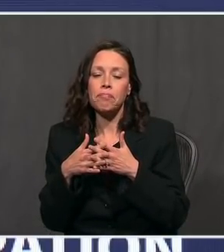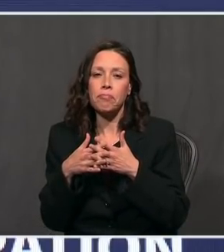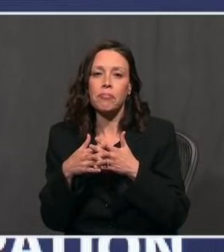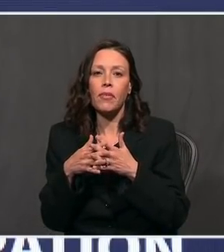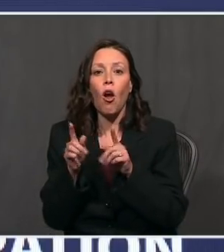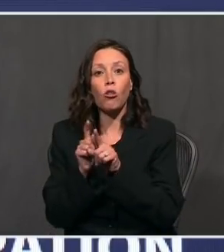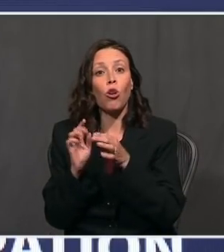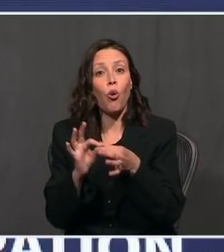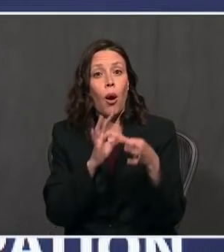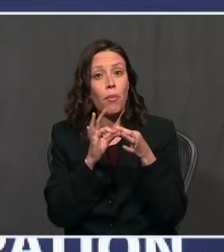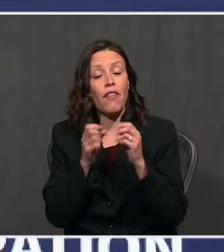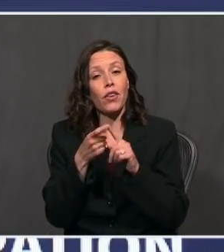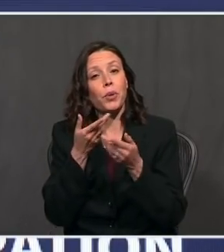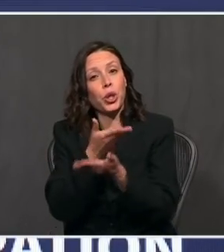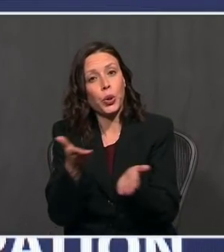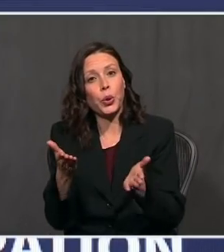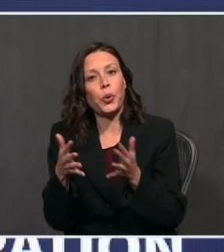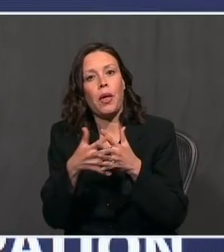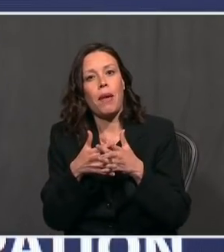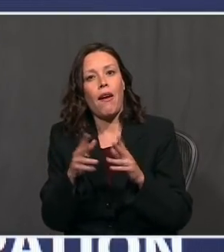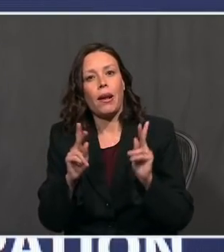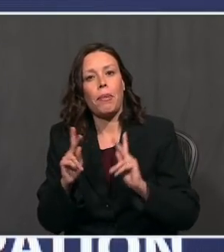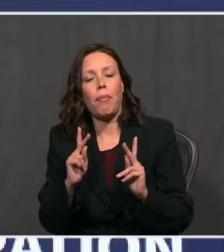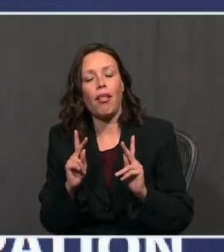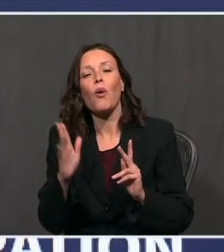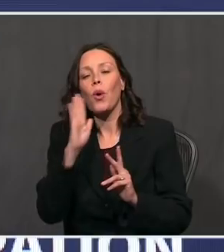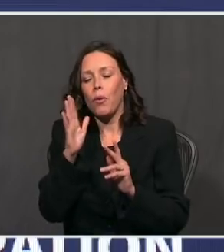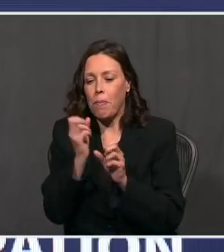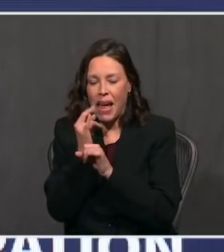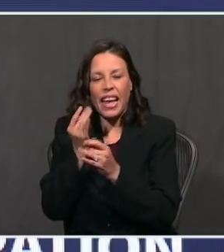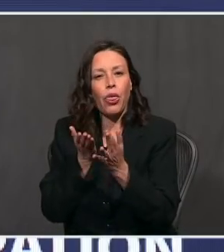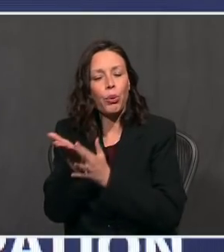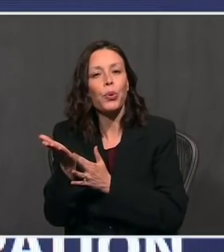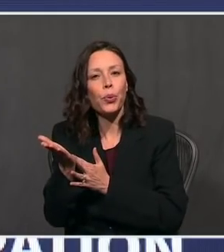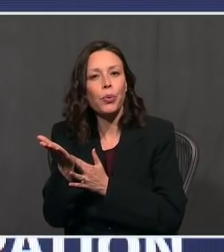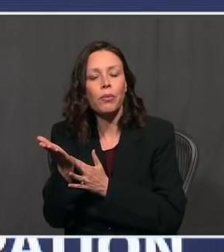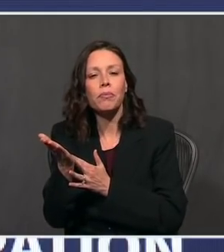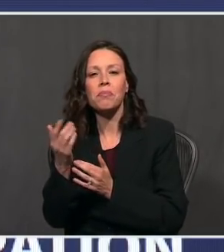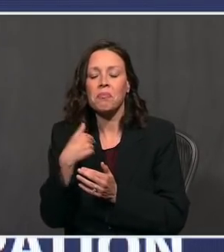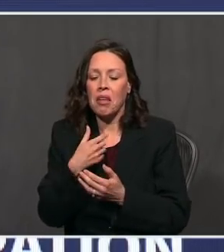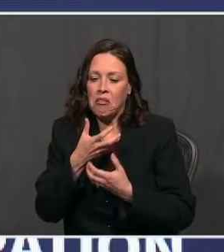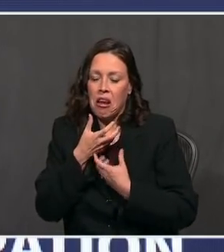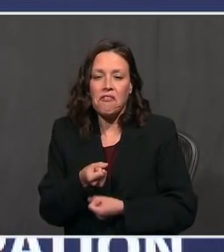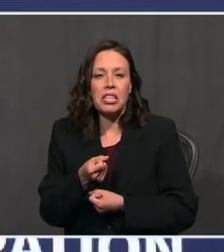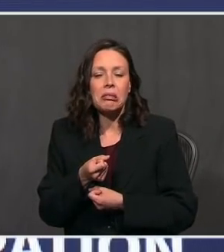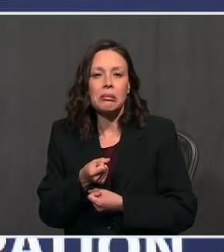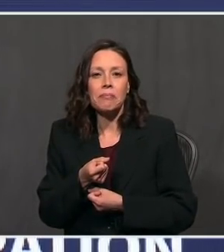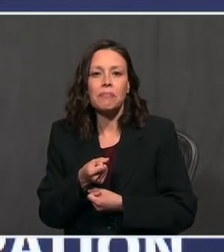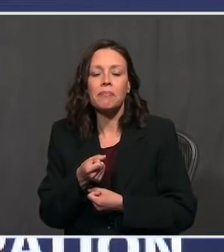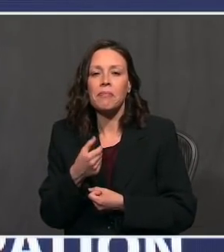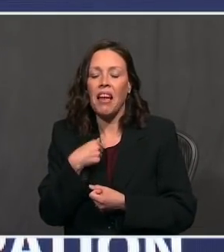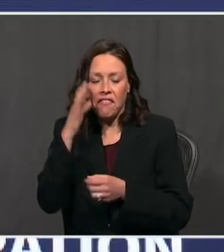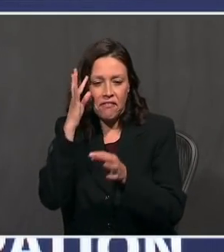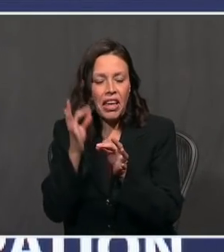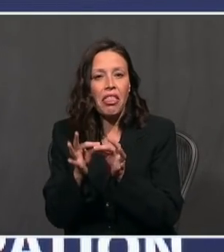and with the cooperation of the American people, we'll get through this. I have every confidence. I have